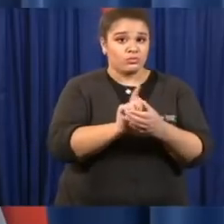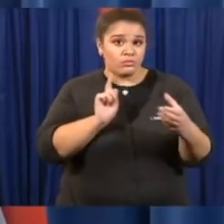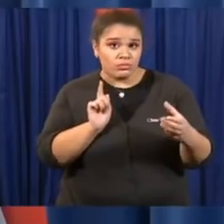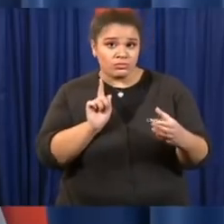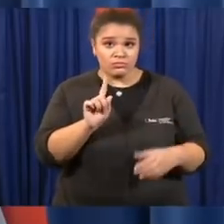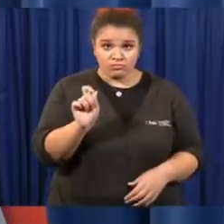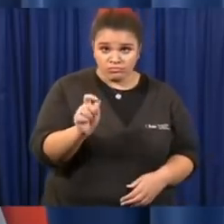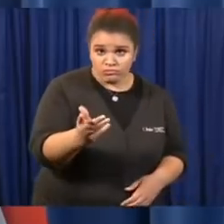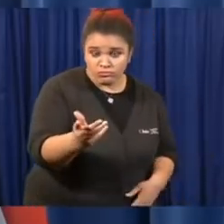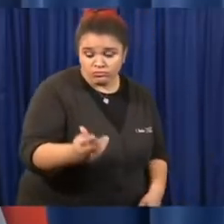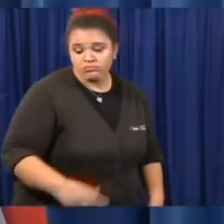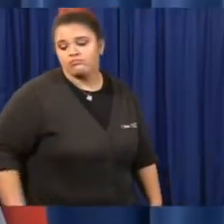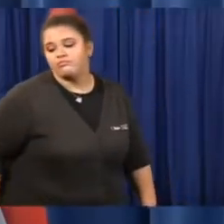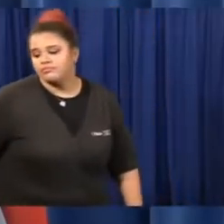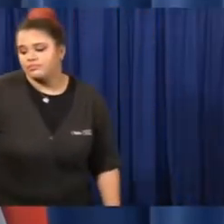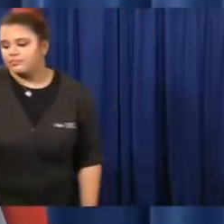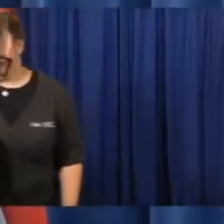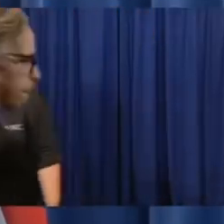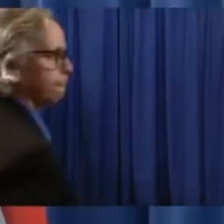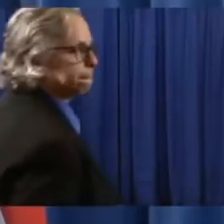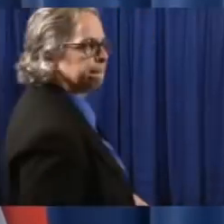Well, I don't know if we've ever thought about that.